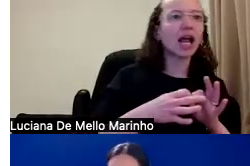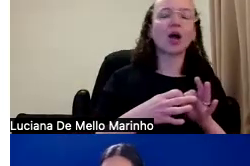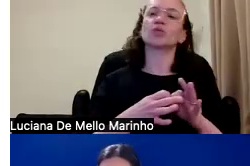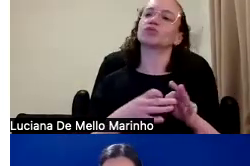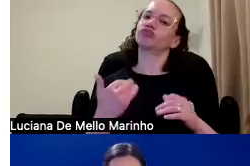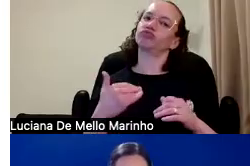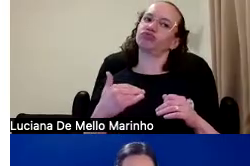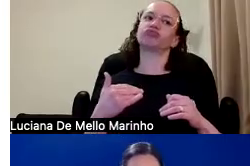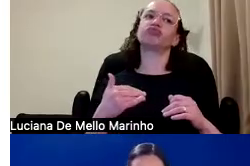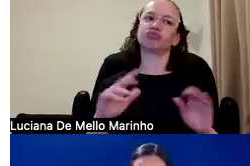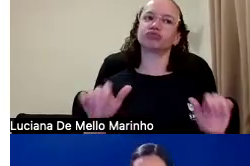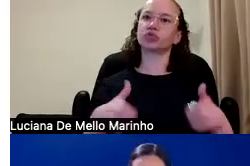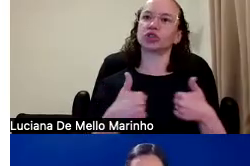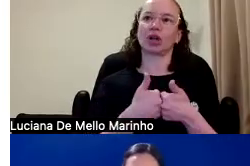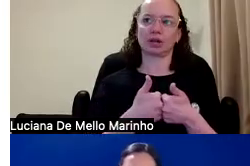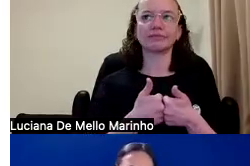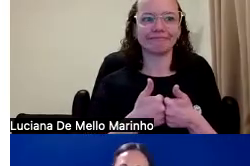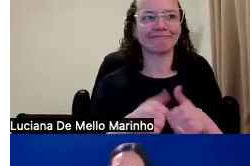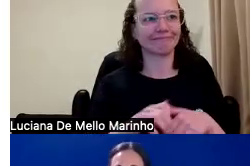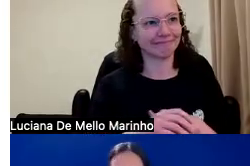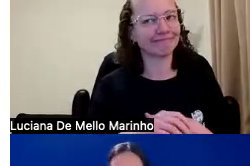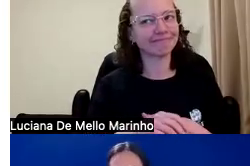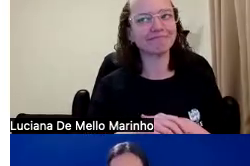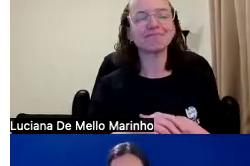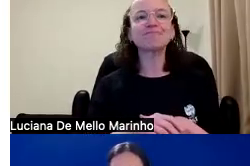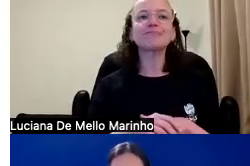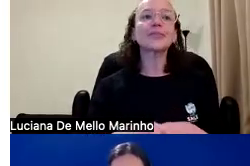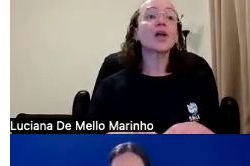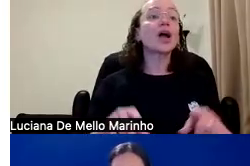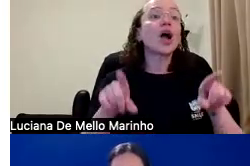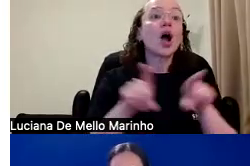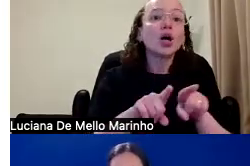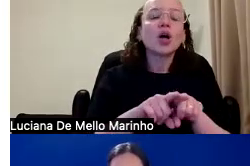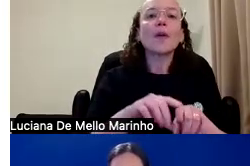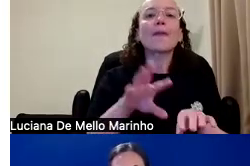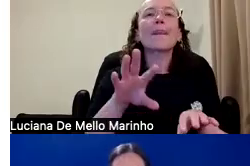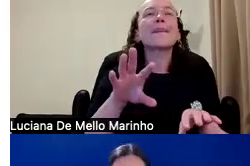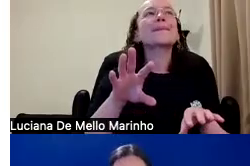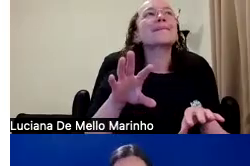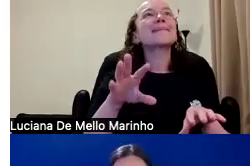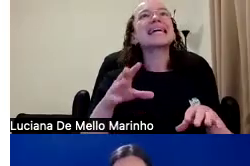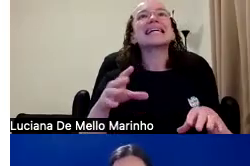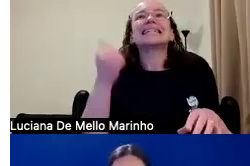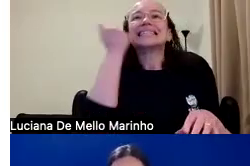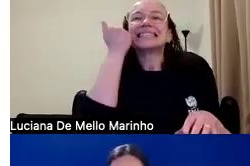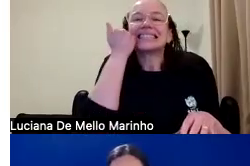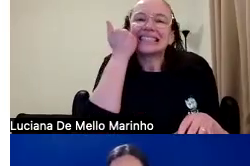can't hear specific things and when they're trying to interpret, and it could be a very big challenge. Also,